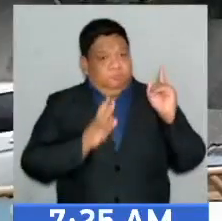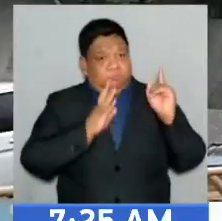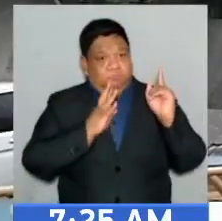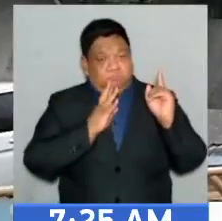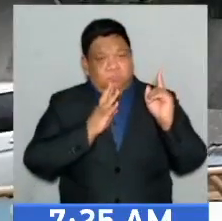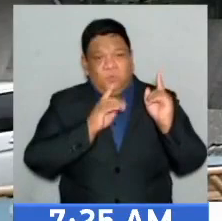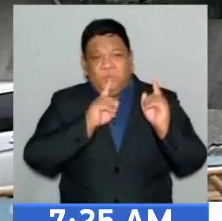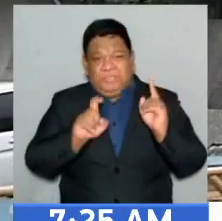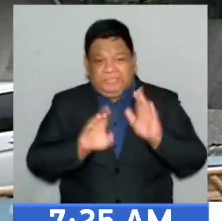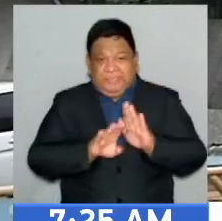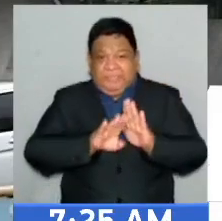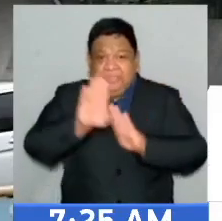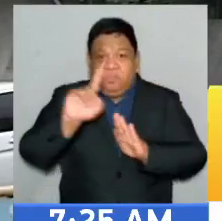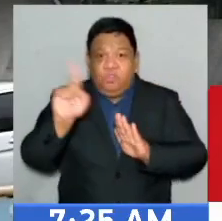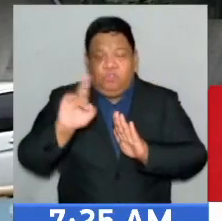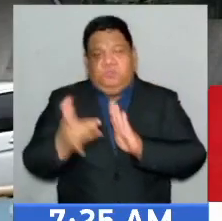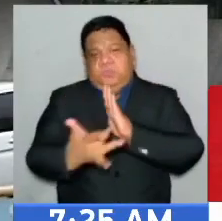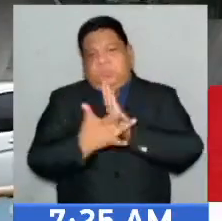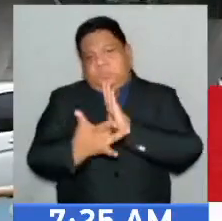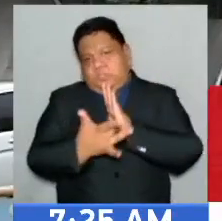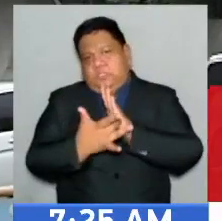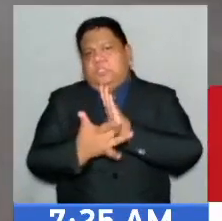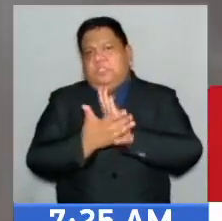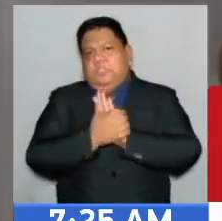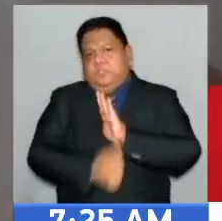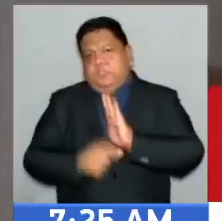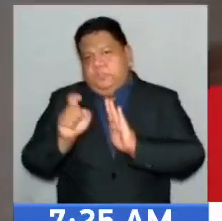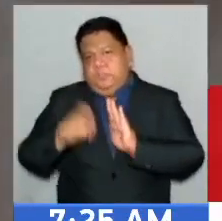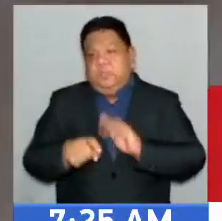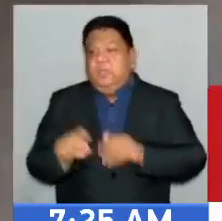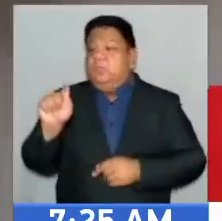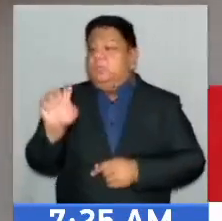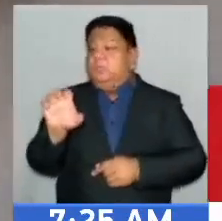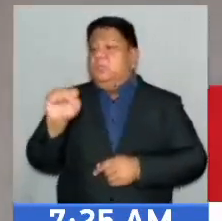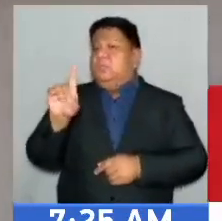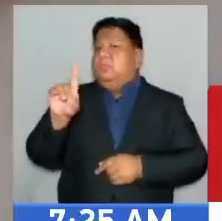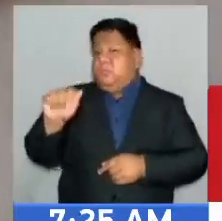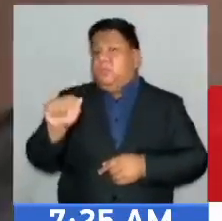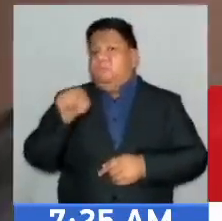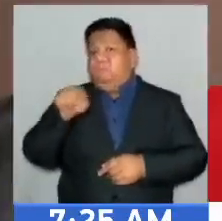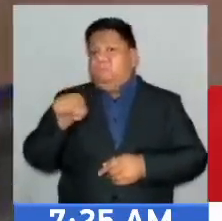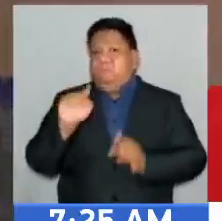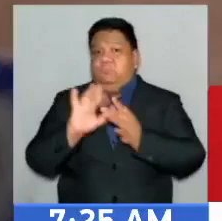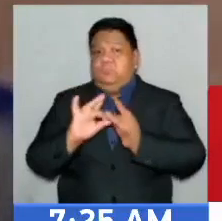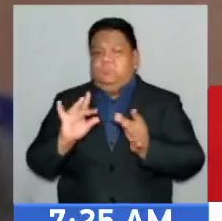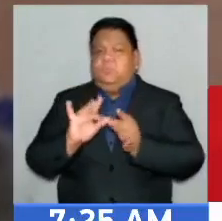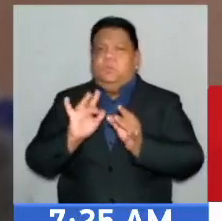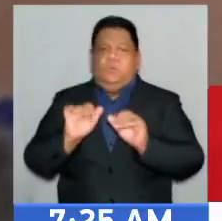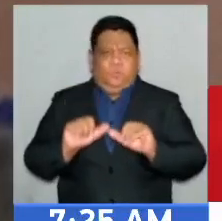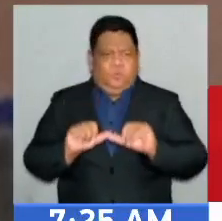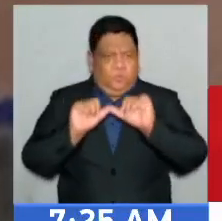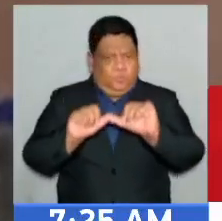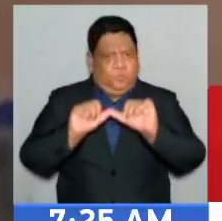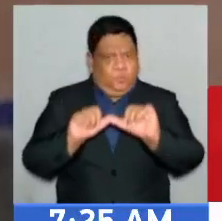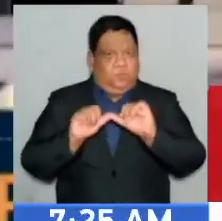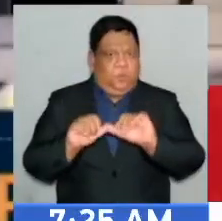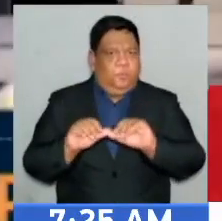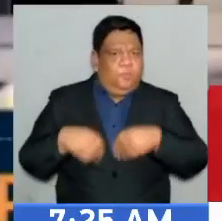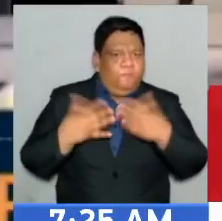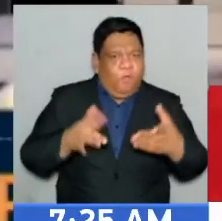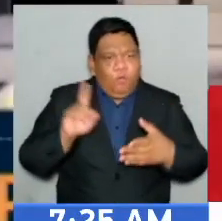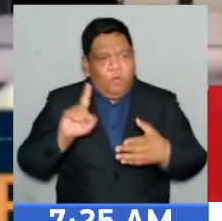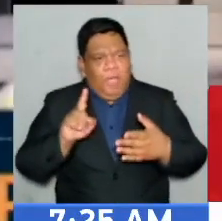o Technical Education and Skills Development Authority, patuloy nilang tinutugunan ang skills mismatch sa bansa.